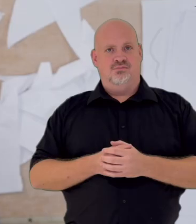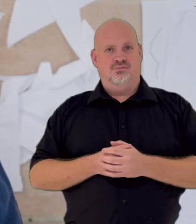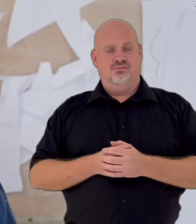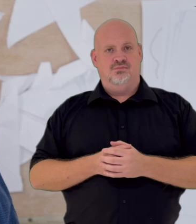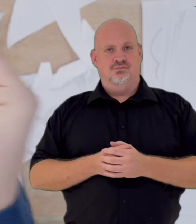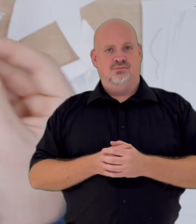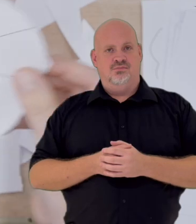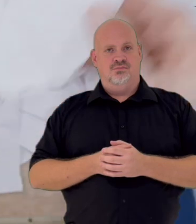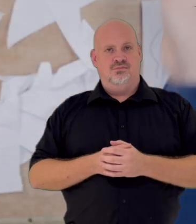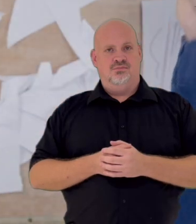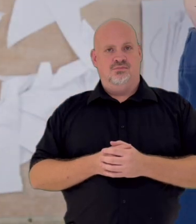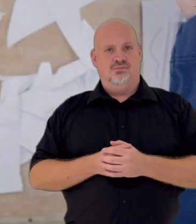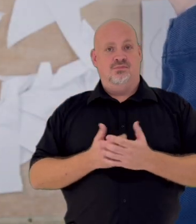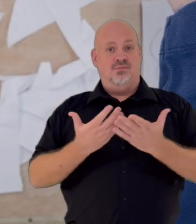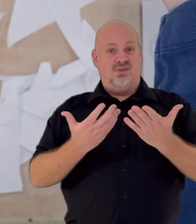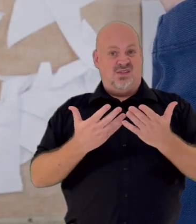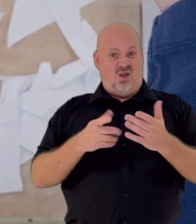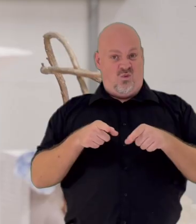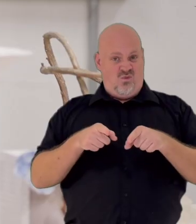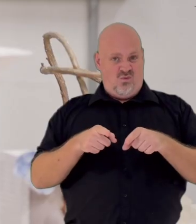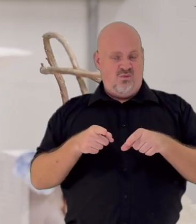So now we've got this, we're going to pop it on top